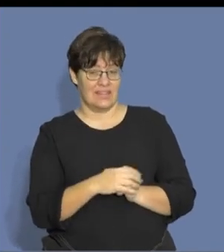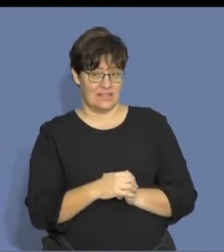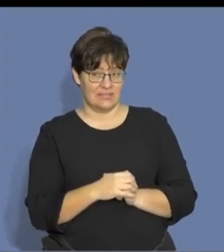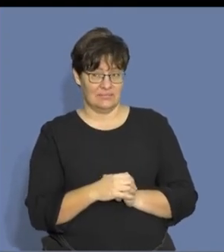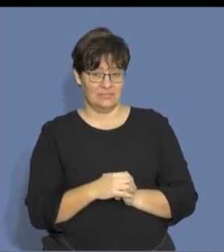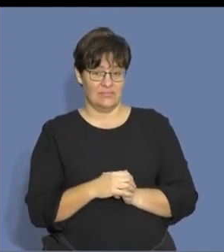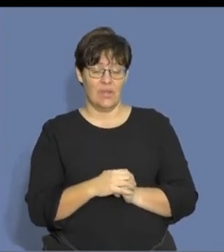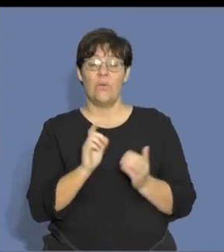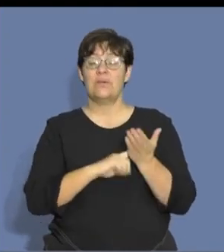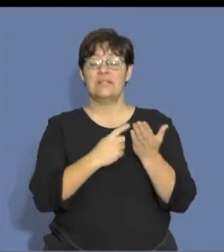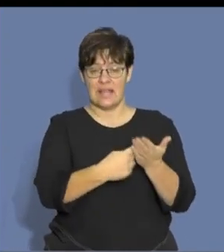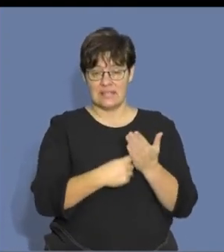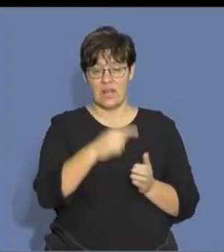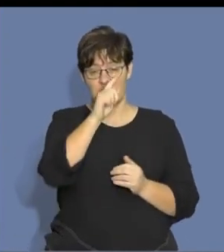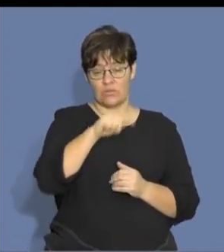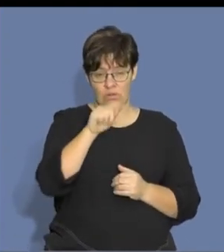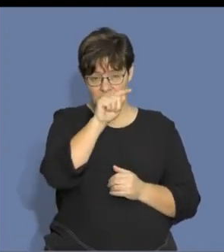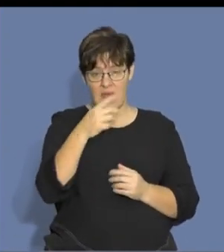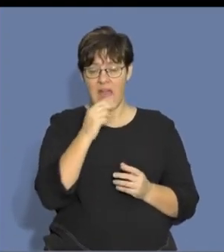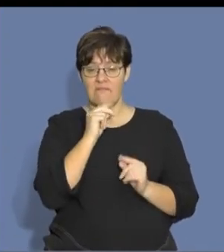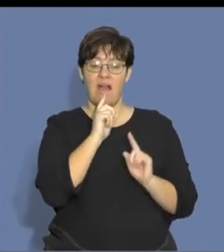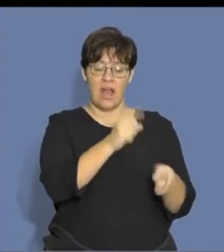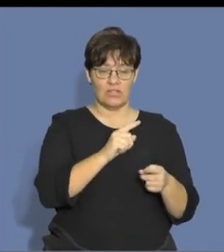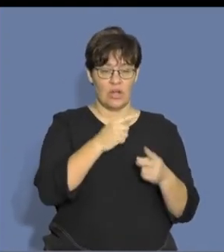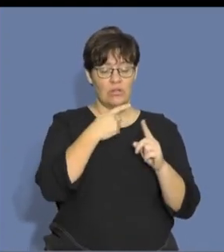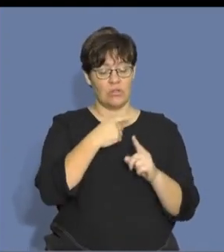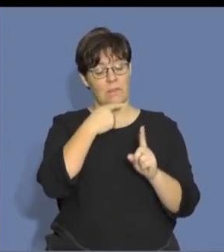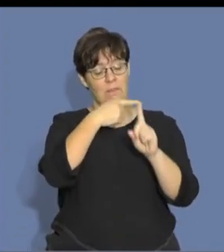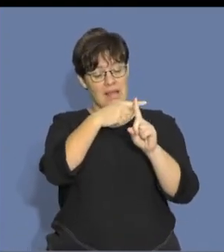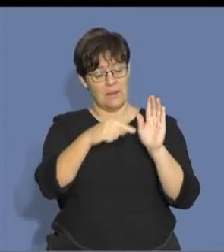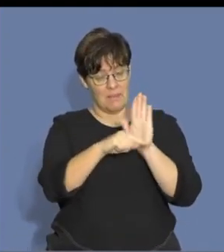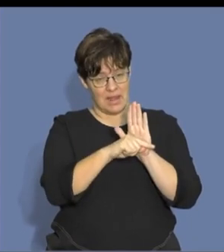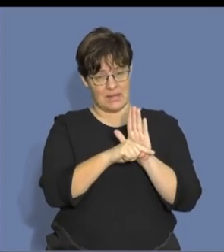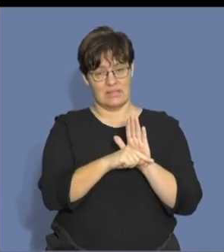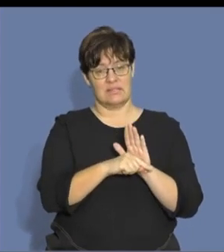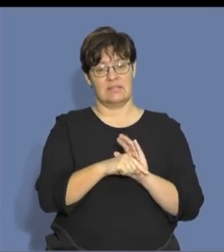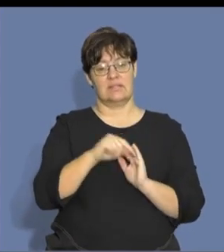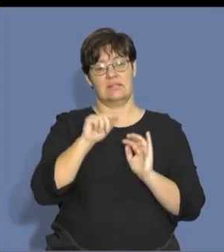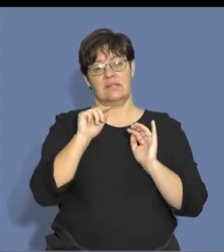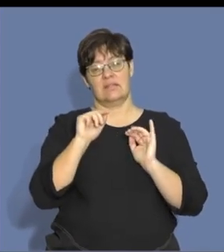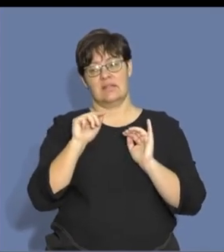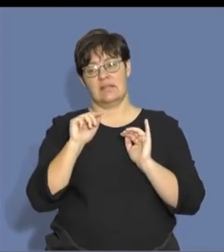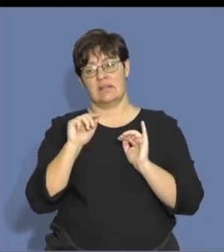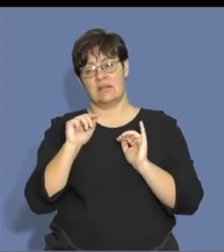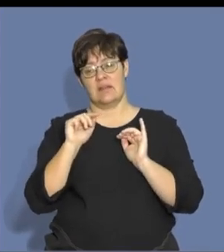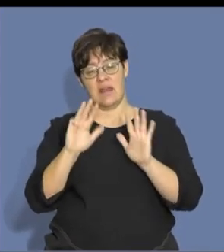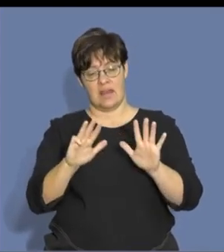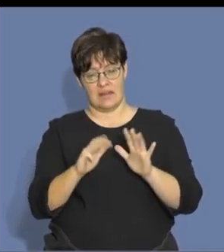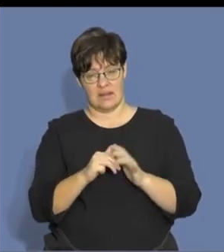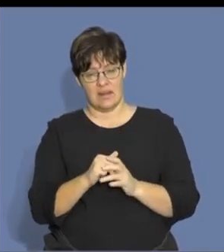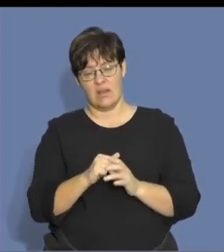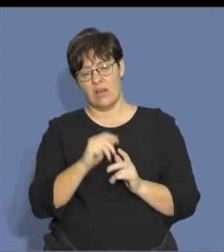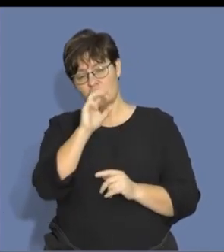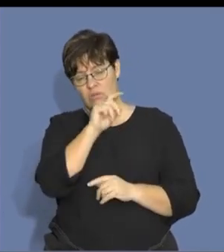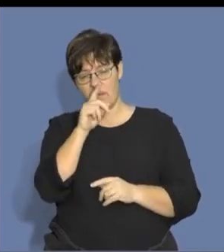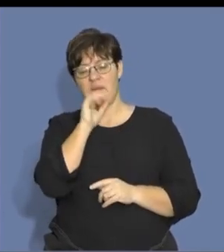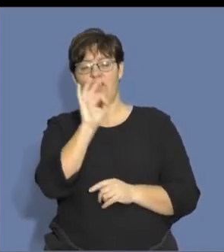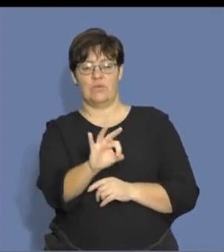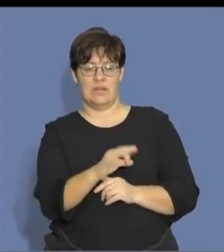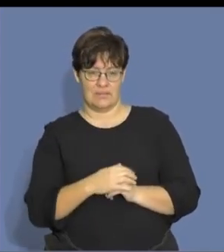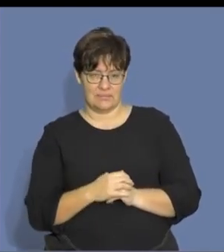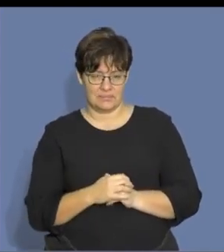we discussed this, is when I square root, I need to have two answers, and so it's going to be plus or minus the square root of 9, which is